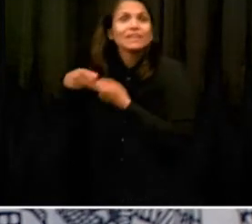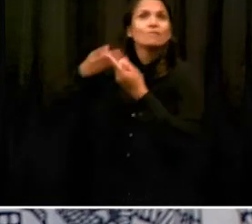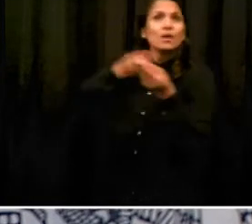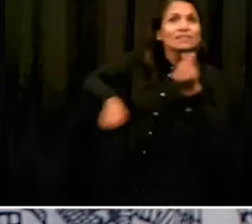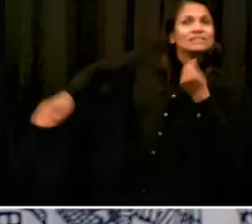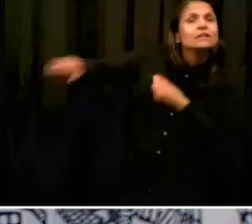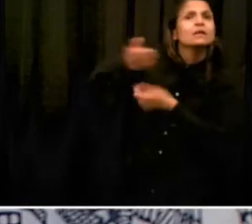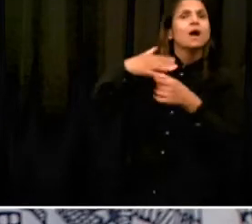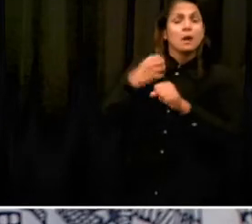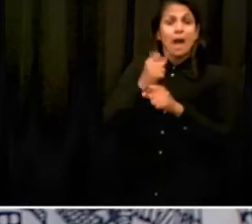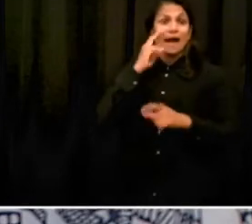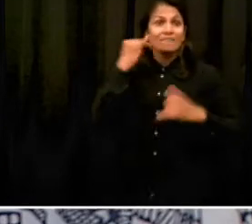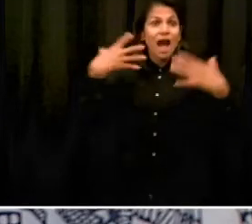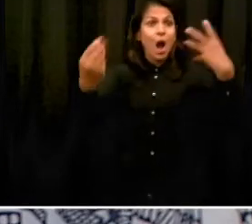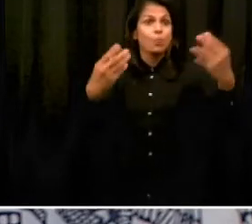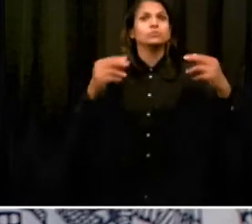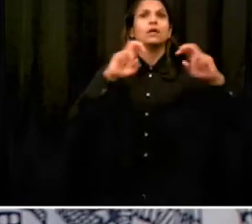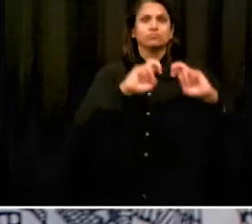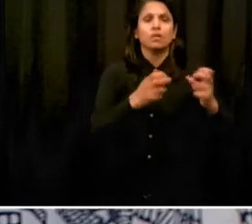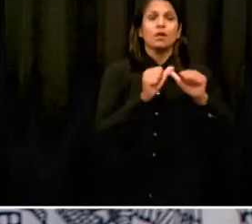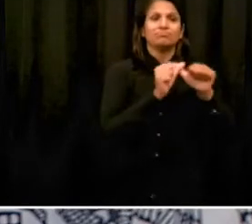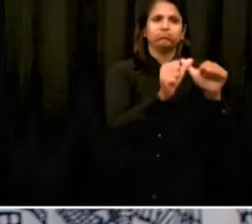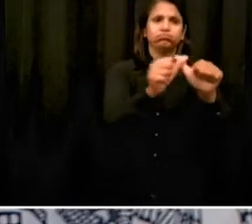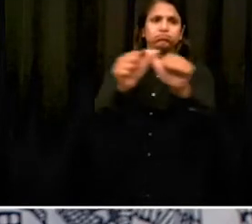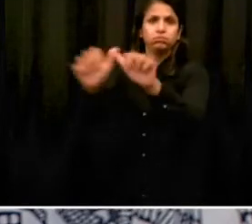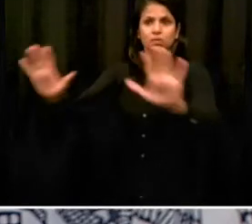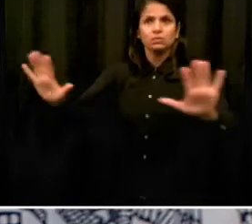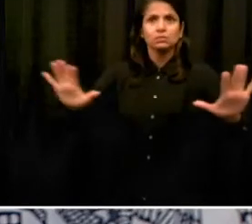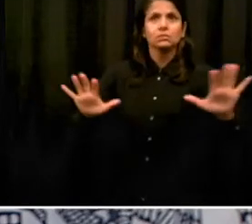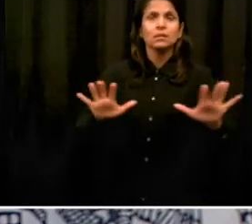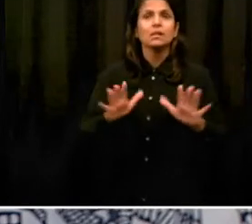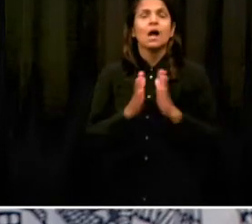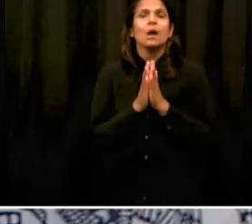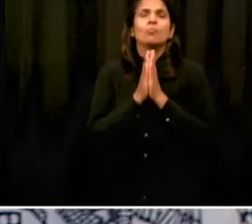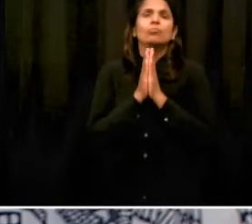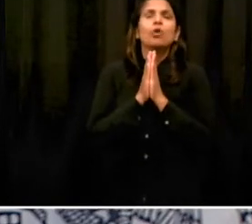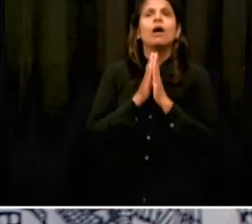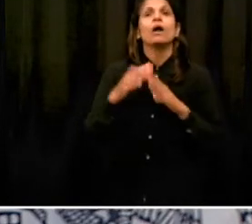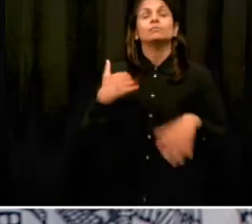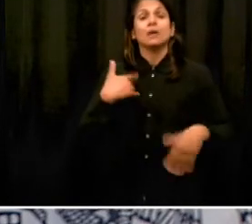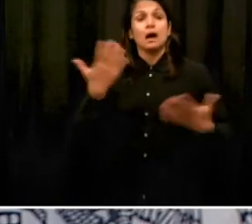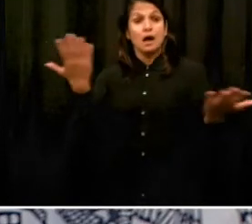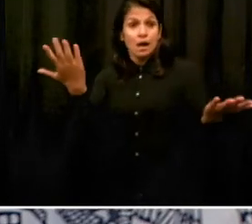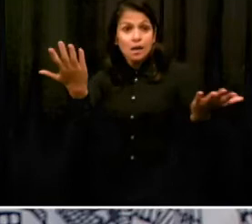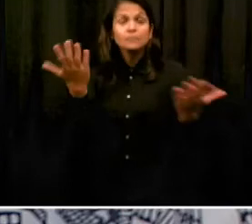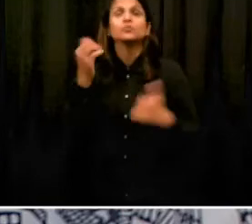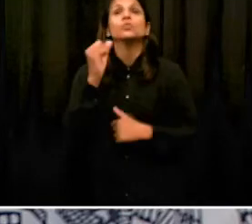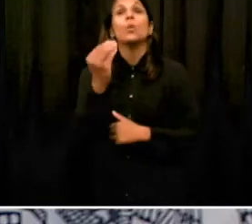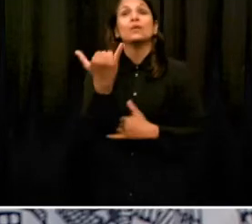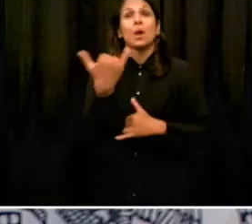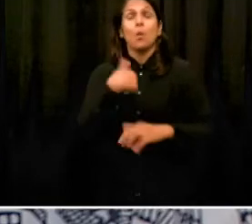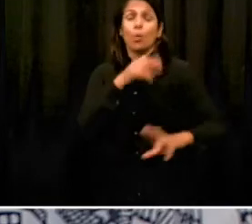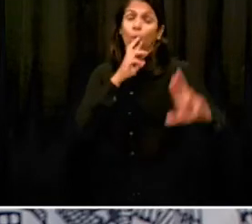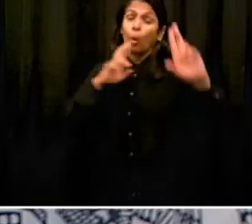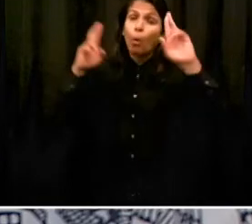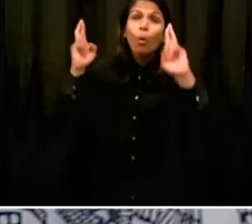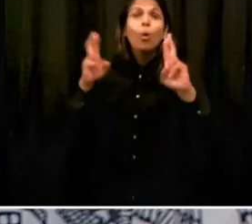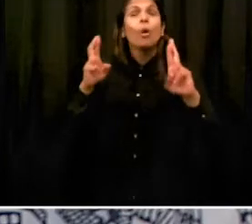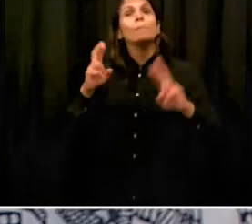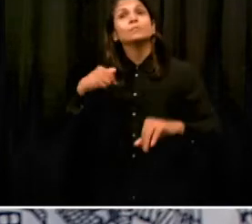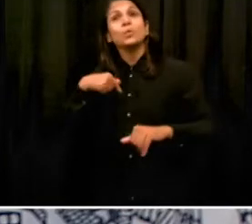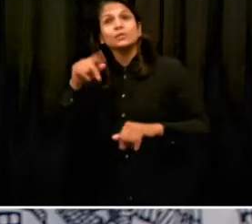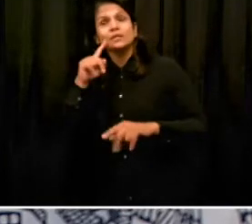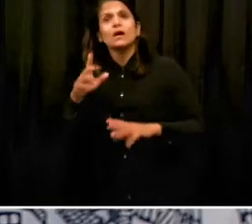do pray for and expect a vaccine in the spring that will allow us all to get more back to